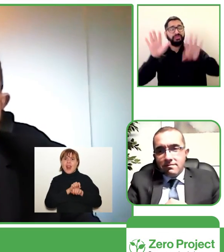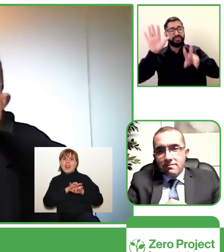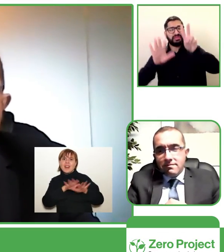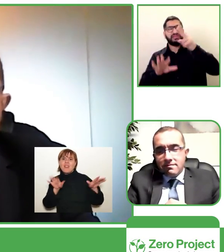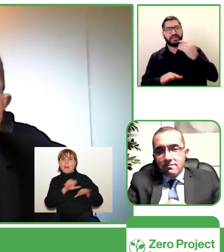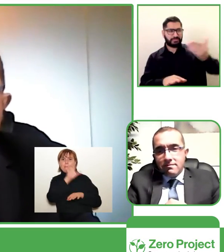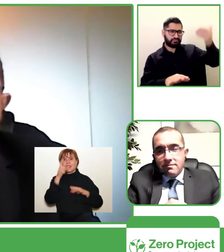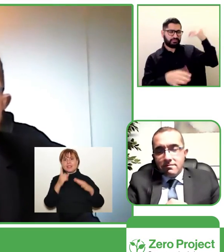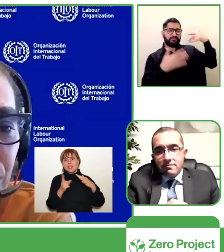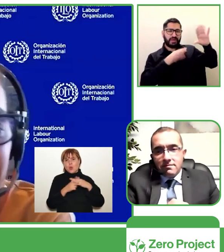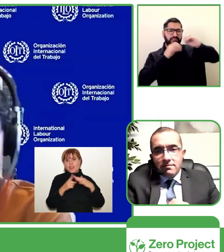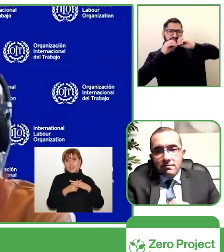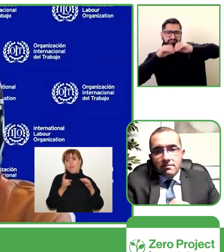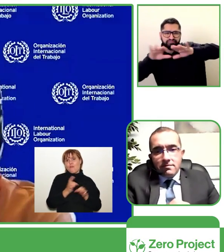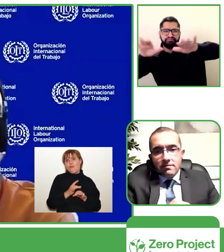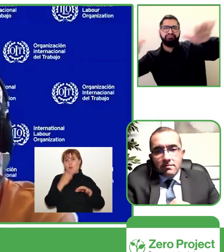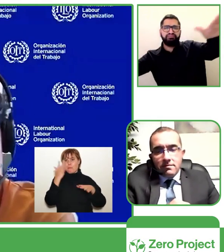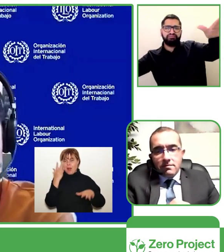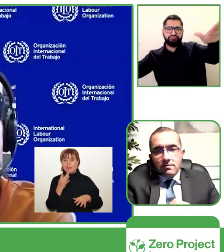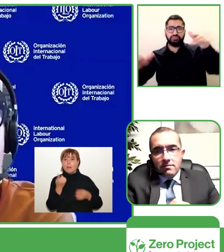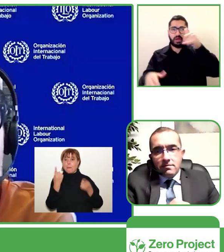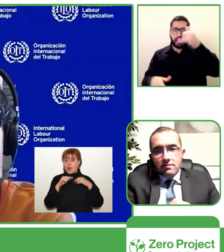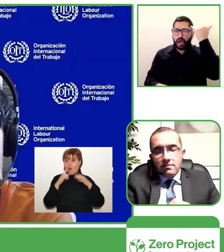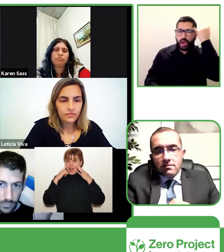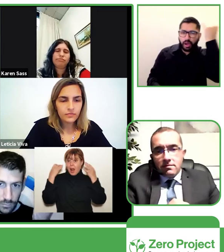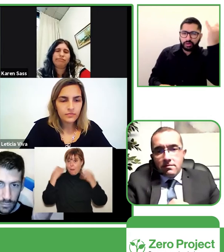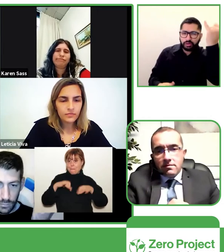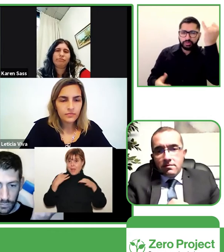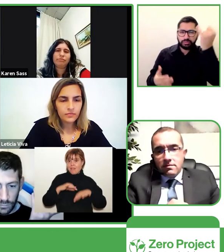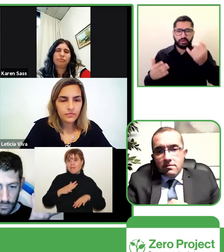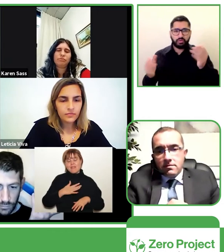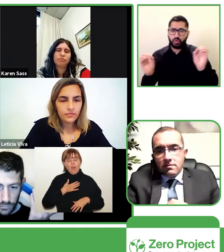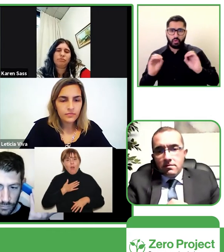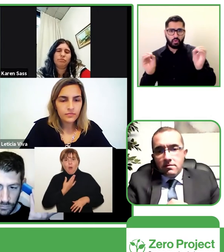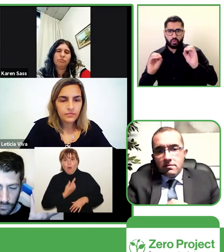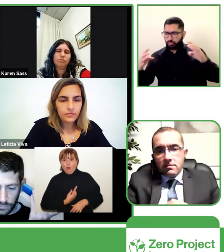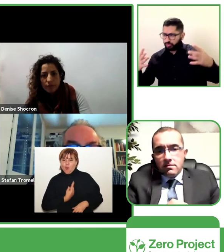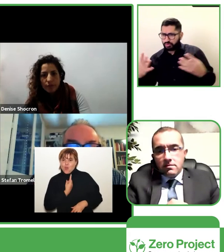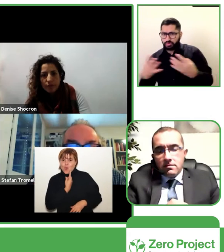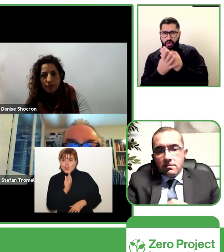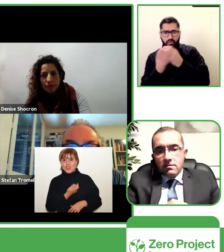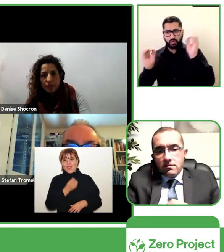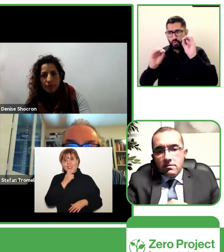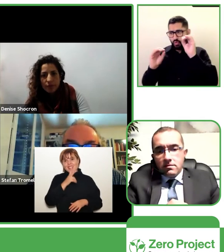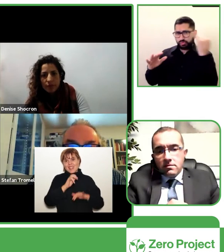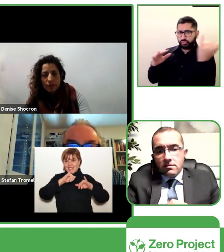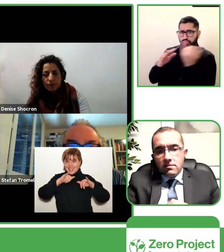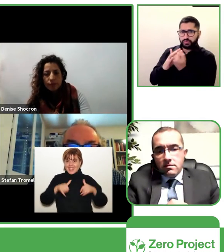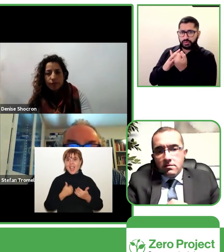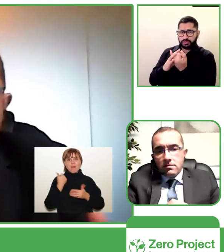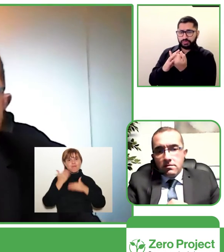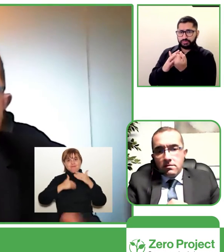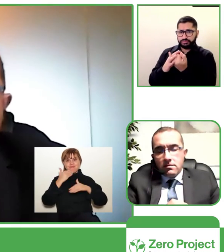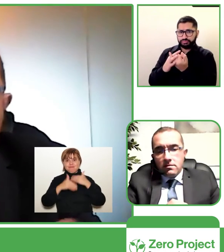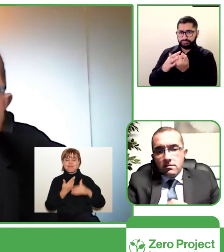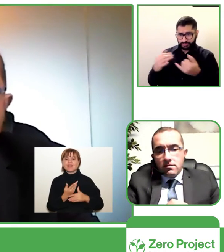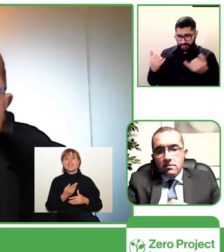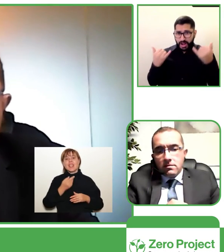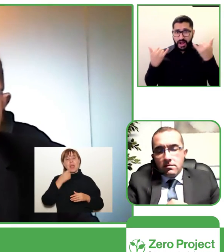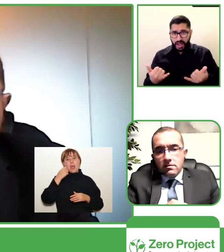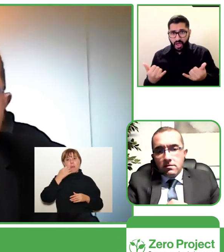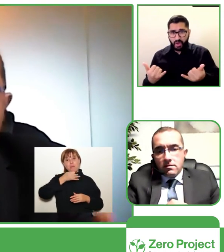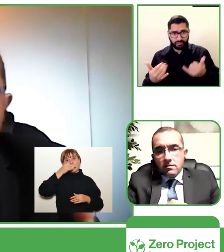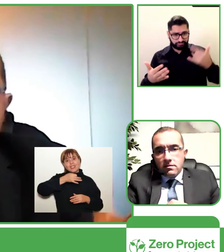emerging, just an idea, and not even the network of inclusive companies was formalized. And this, of